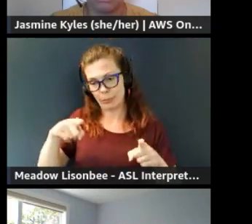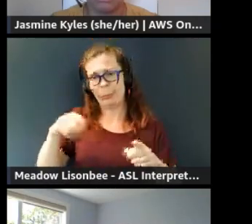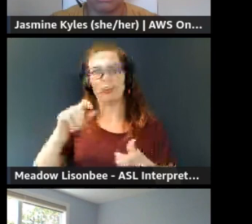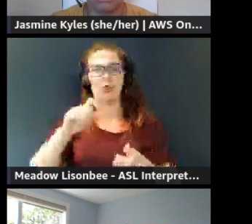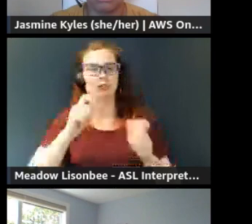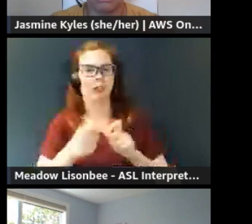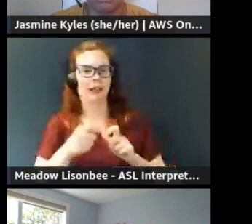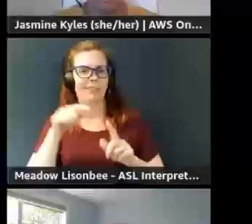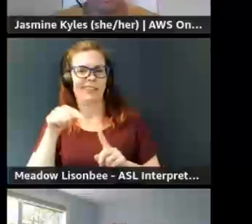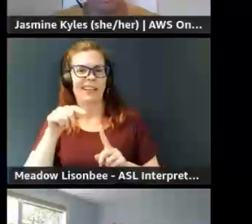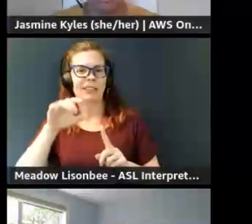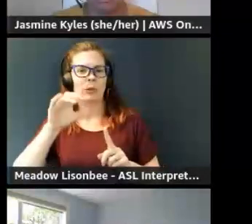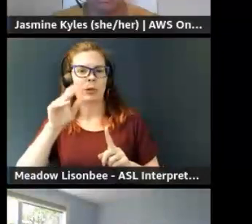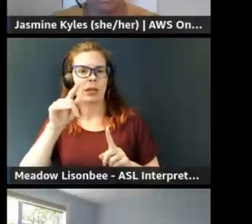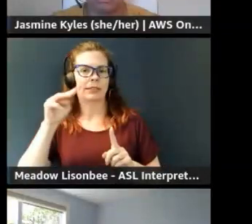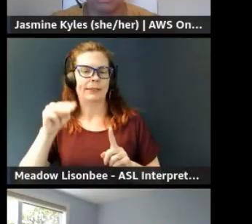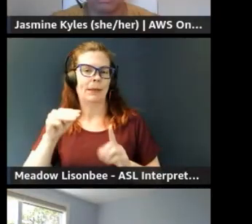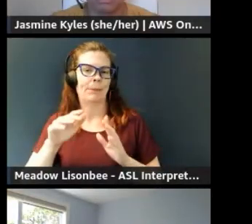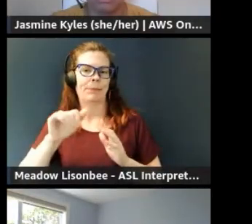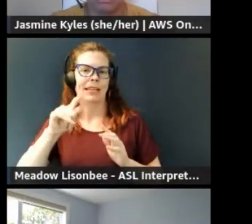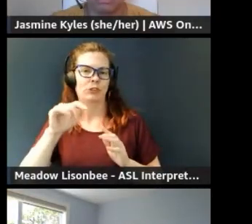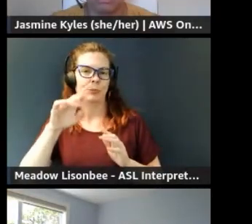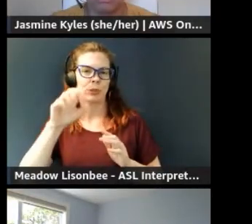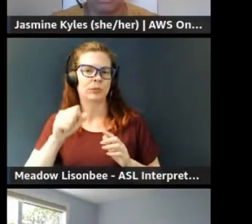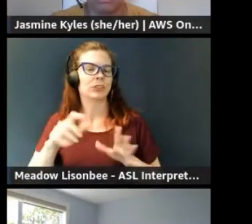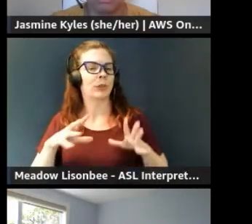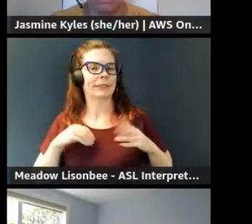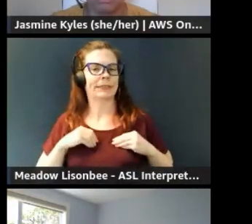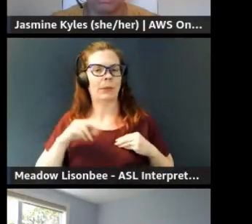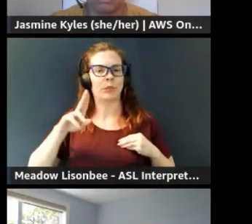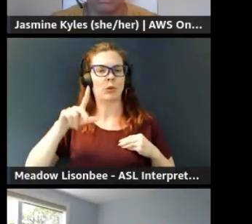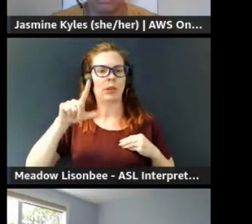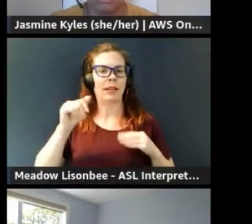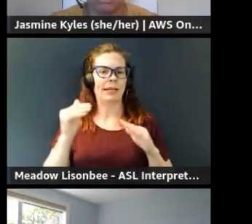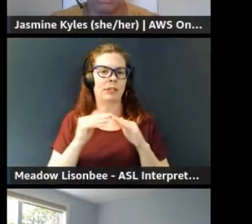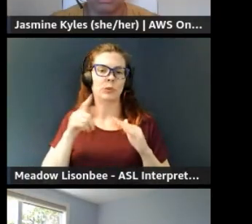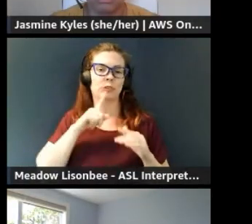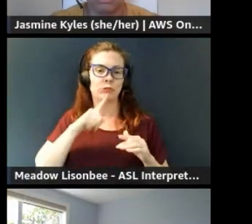attributes, you accept EULA equals true, and we can run this cell again.